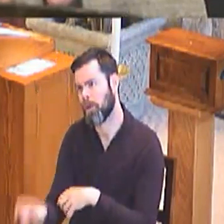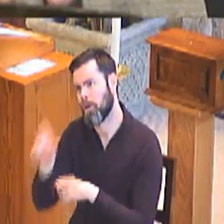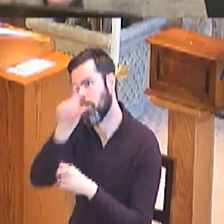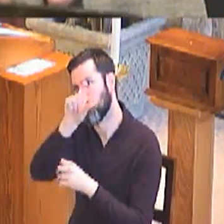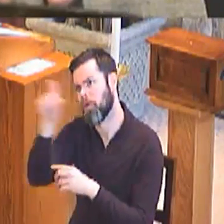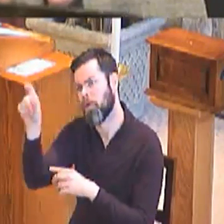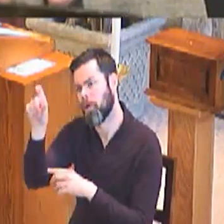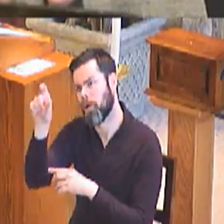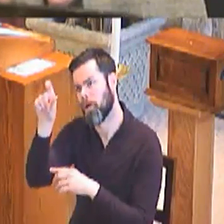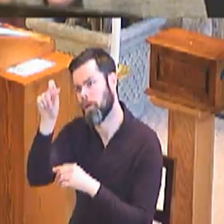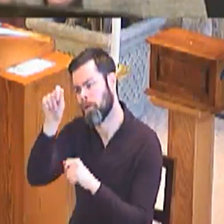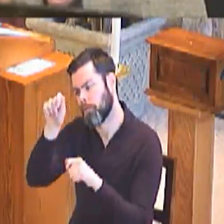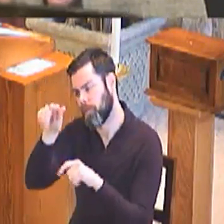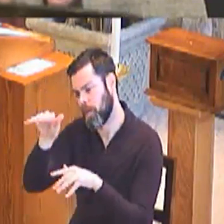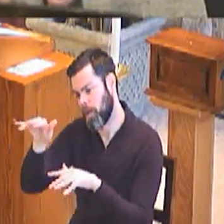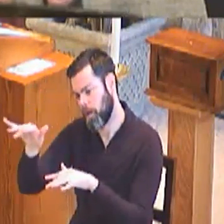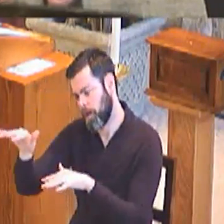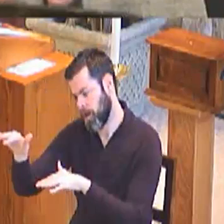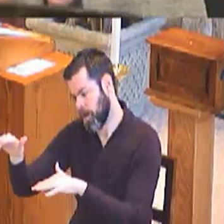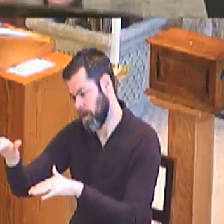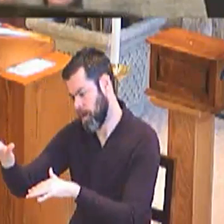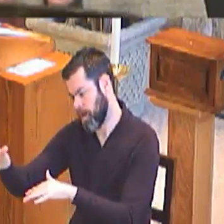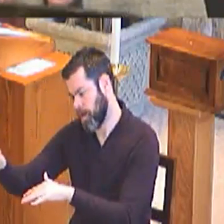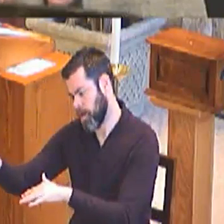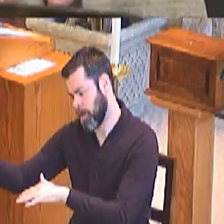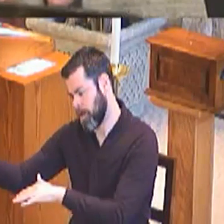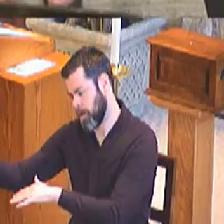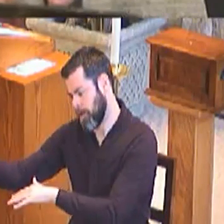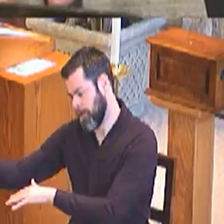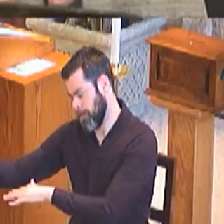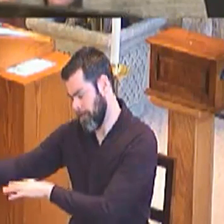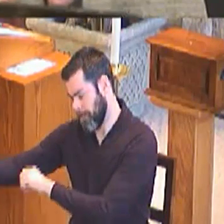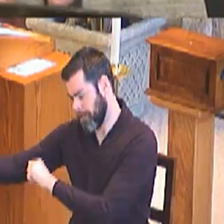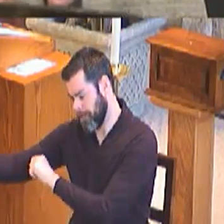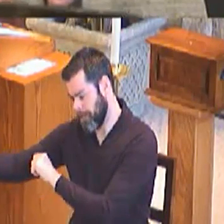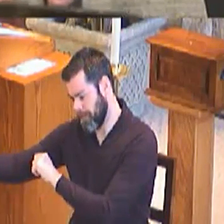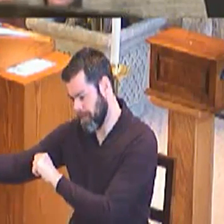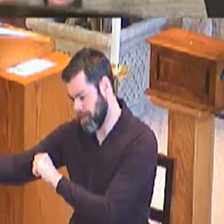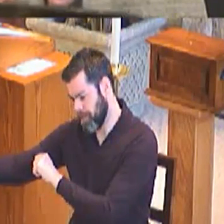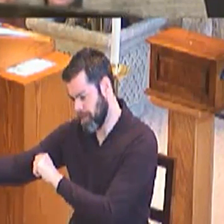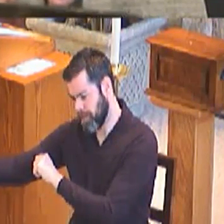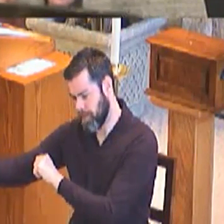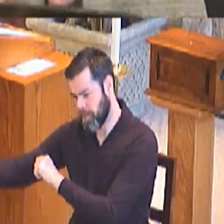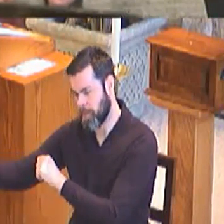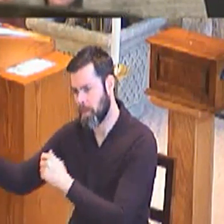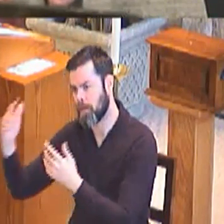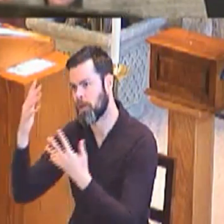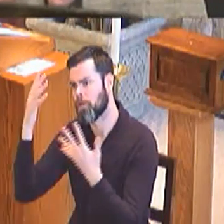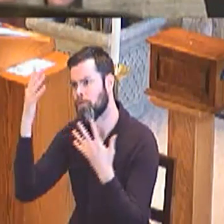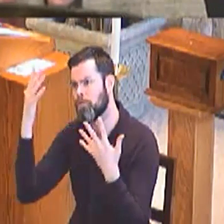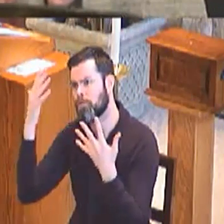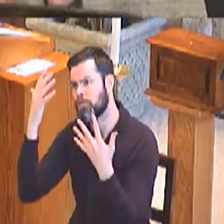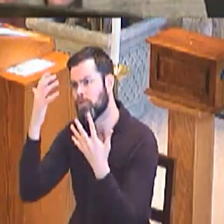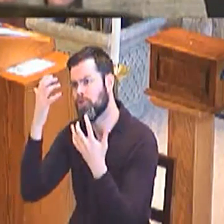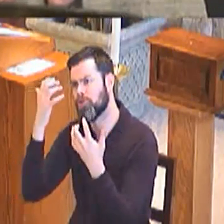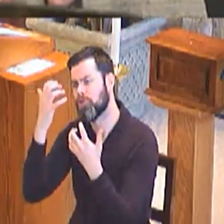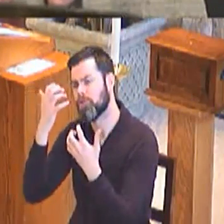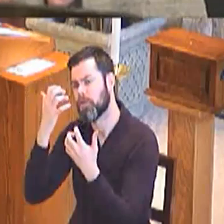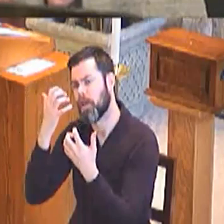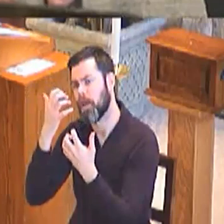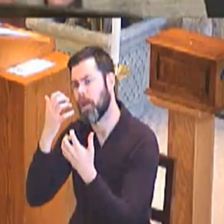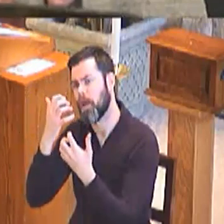a lonely hill. As the shadow